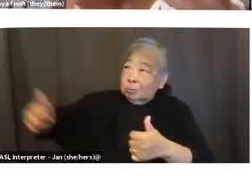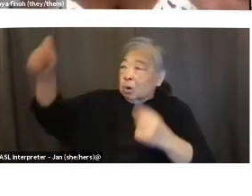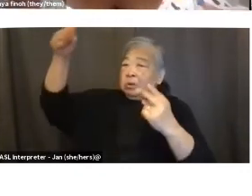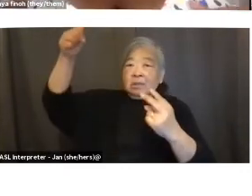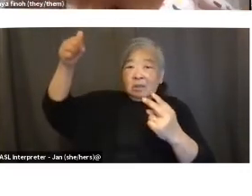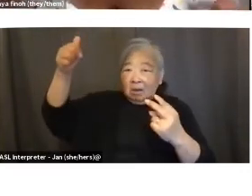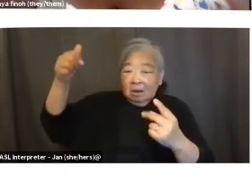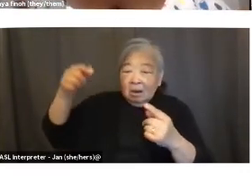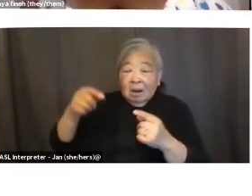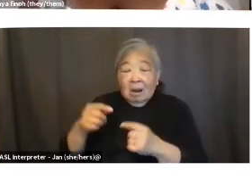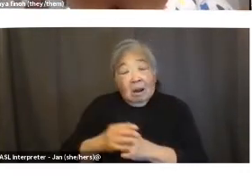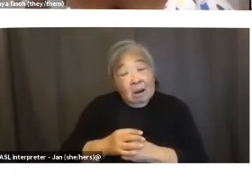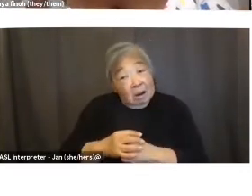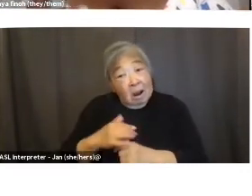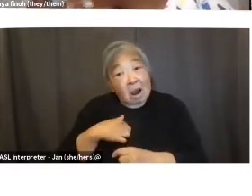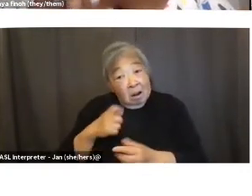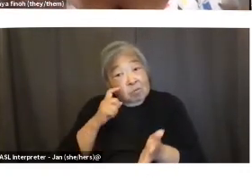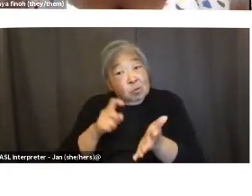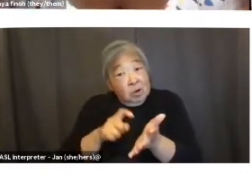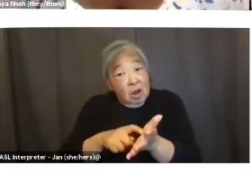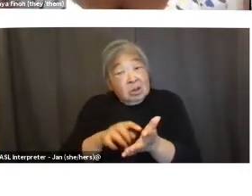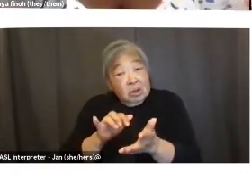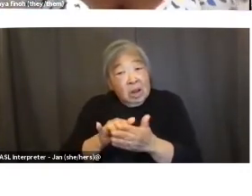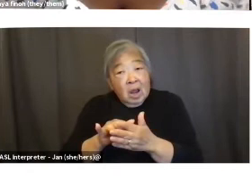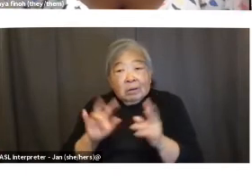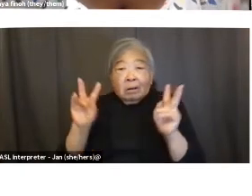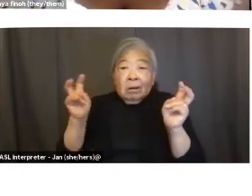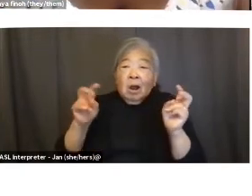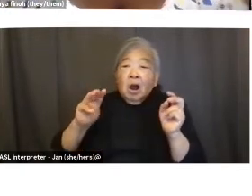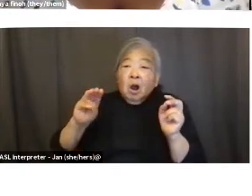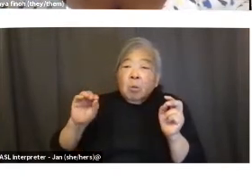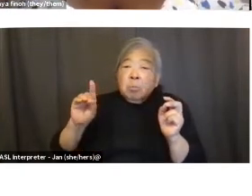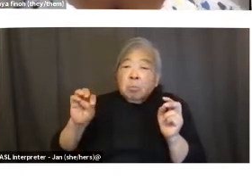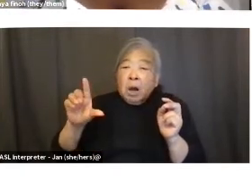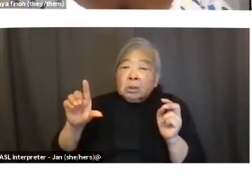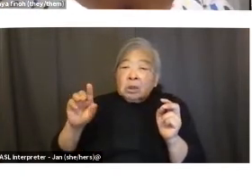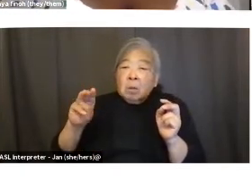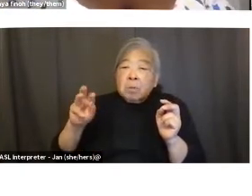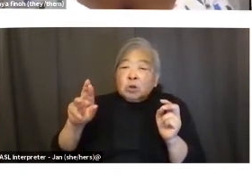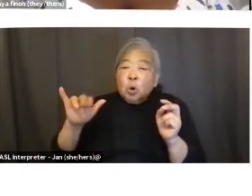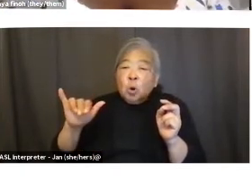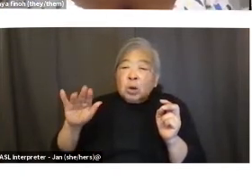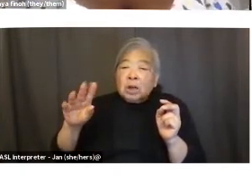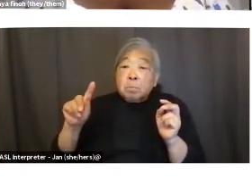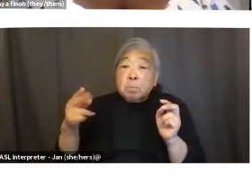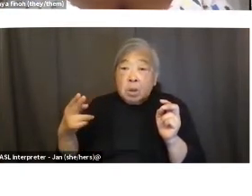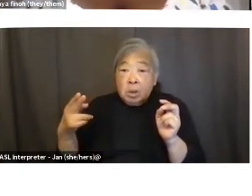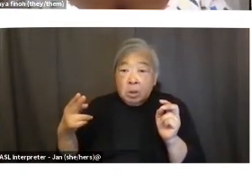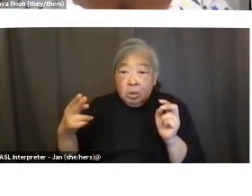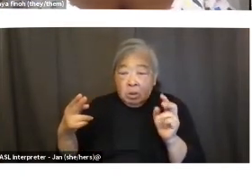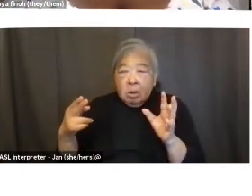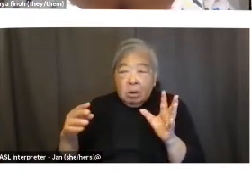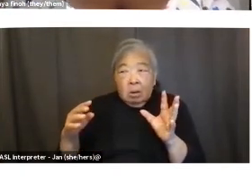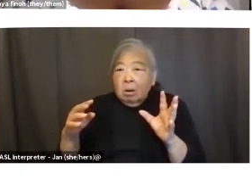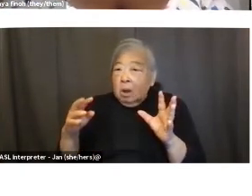would be remiss to not acknowledge how the model minority myth has been used to position Asian folks over Black folks within